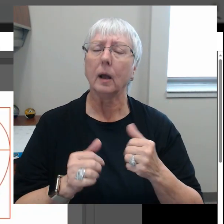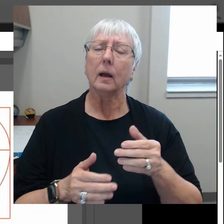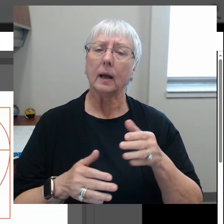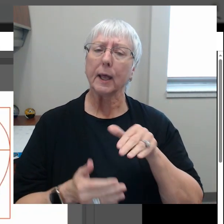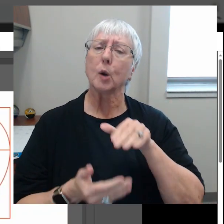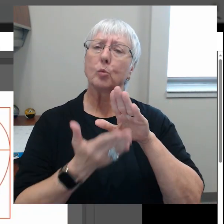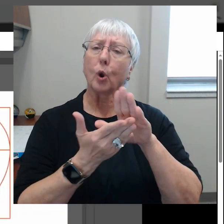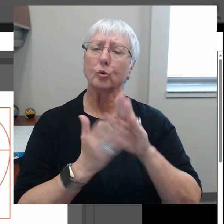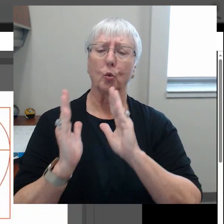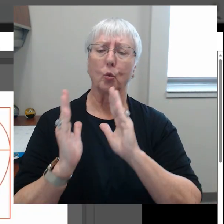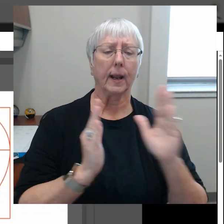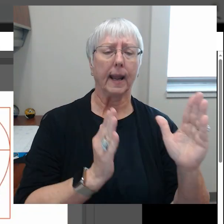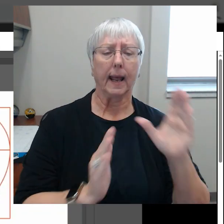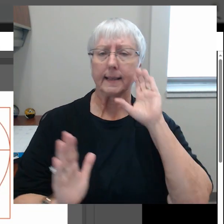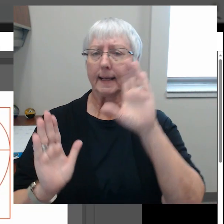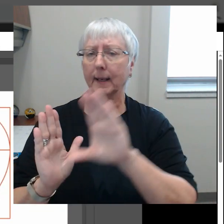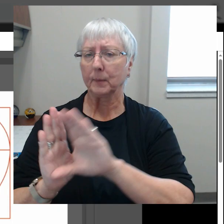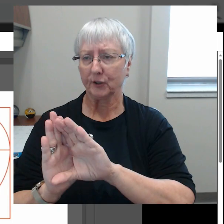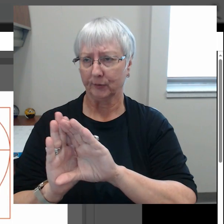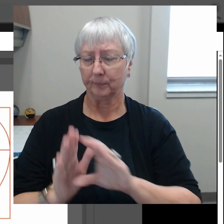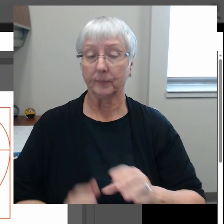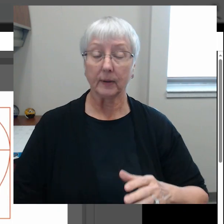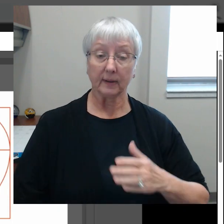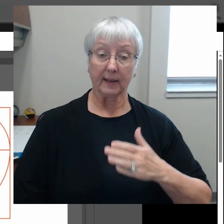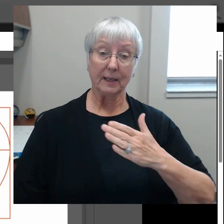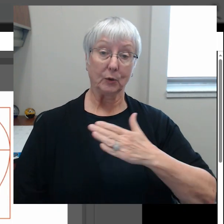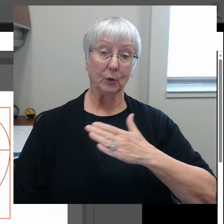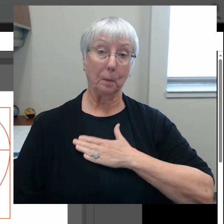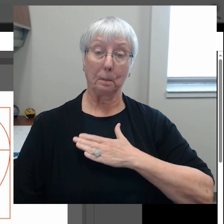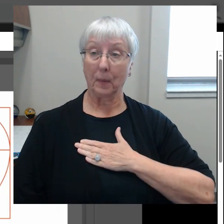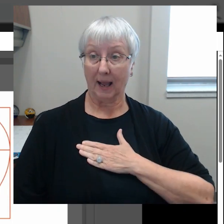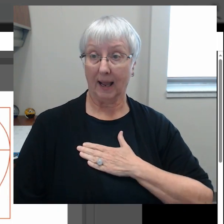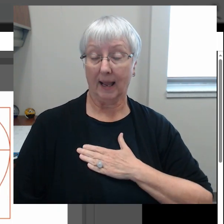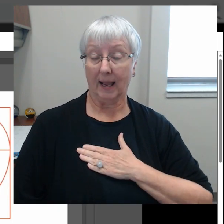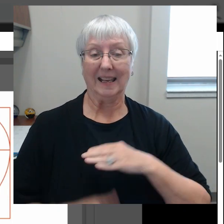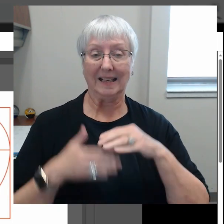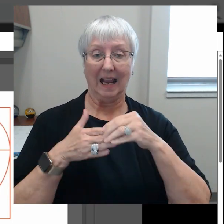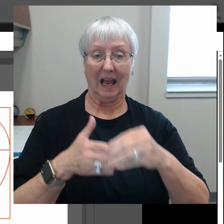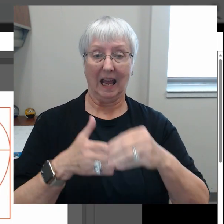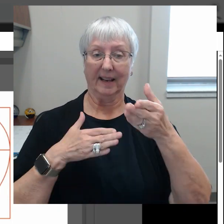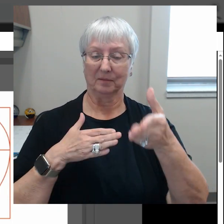my process. I have a saved vector art file of the golden section